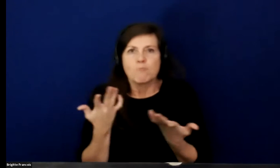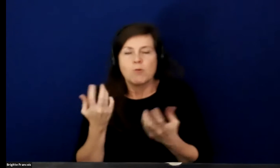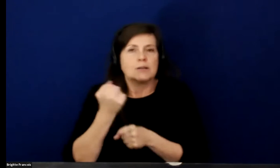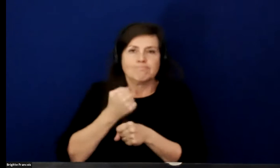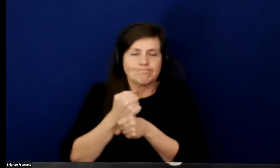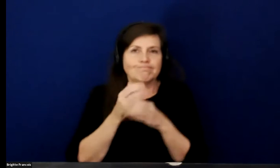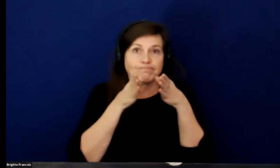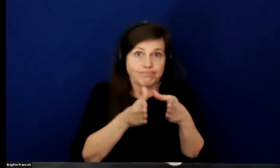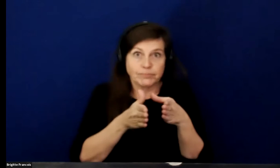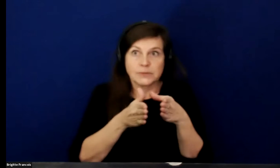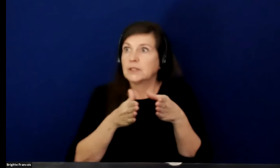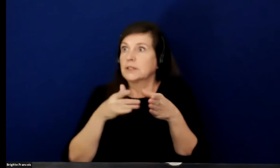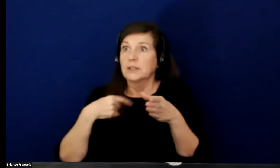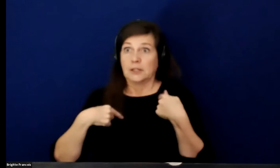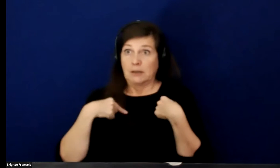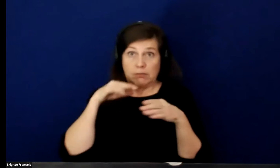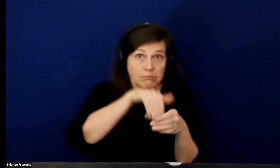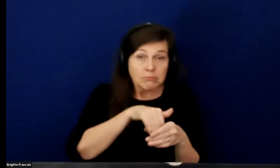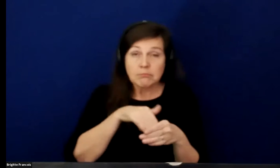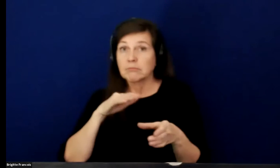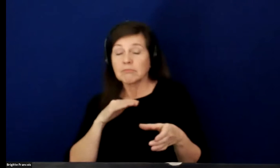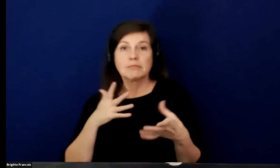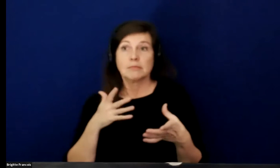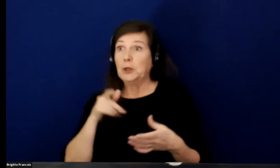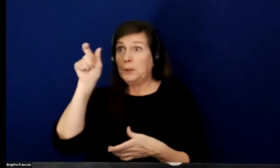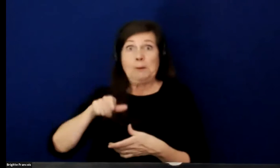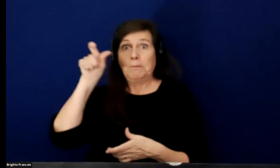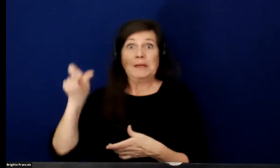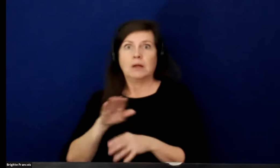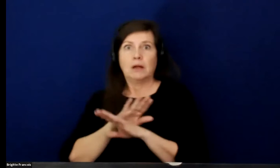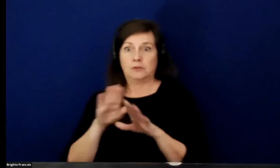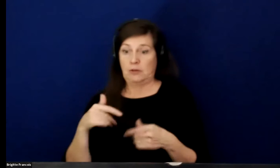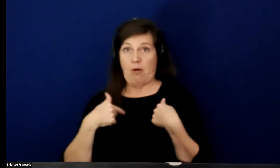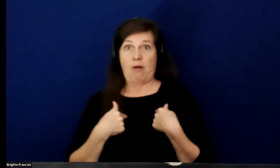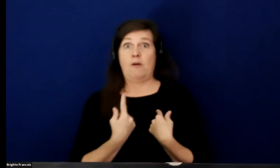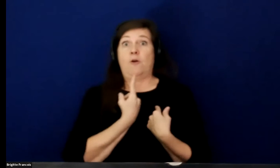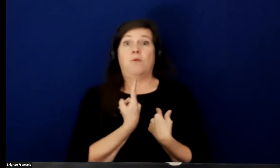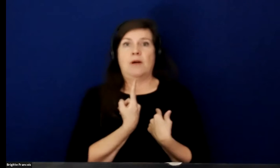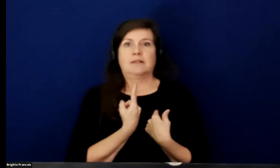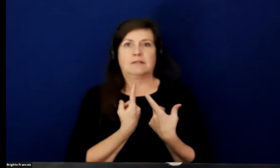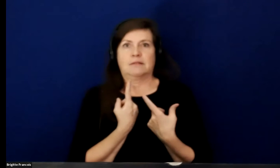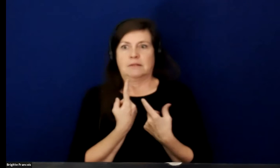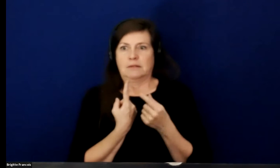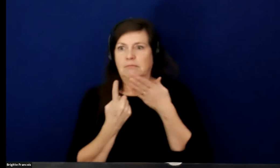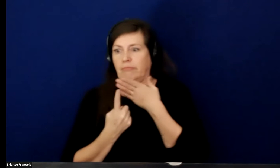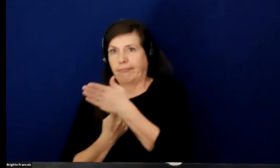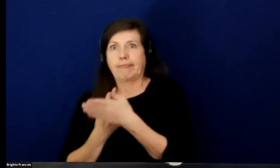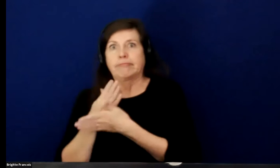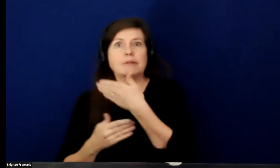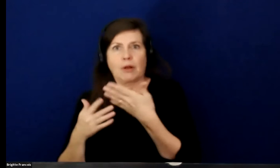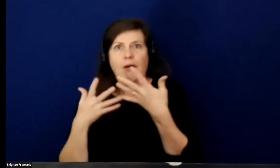are you even going to belong to? Because surprise, surprise, people are not just one thing; they are several things. So yeah, absolutely, I agree